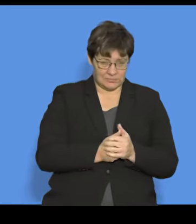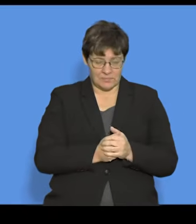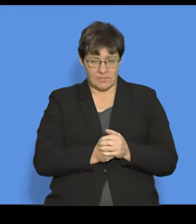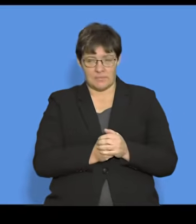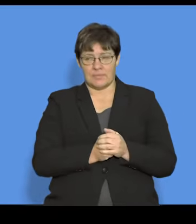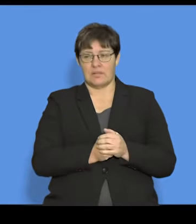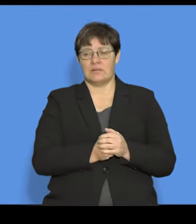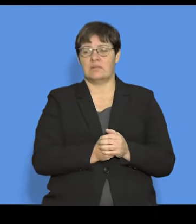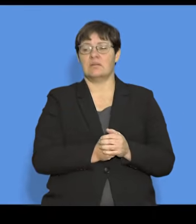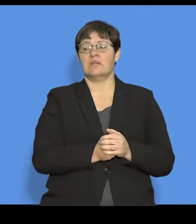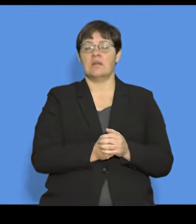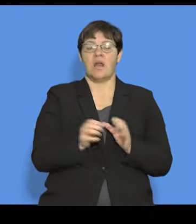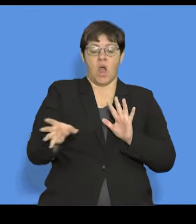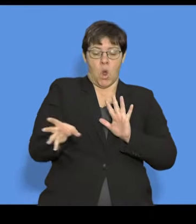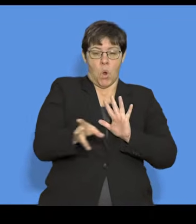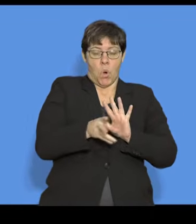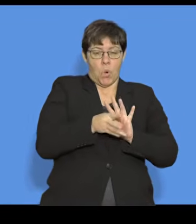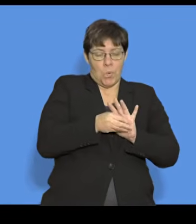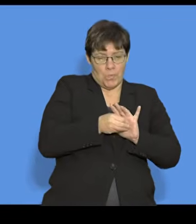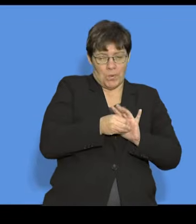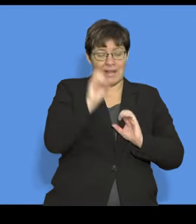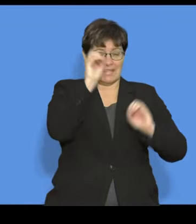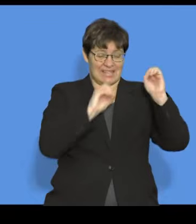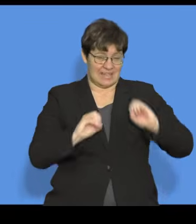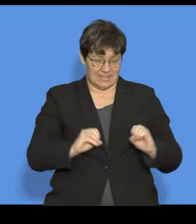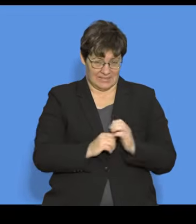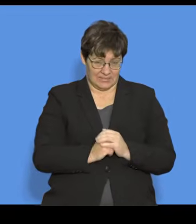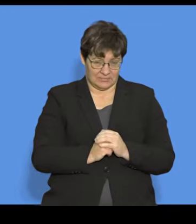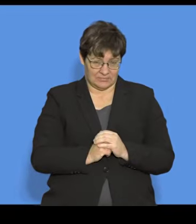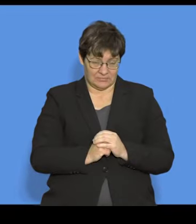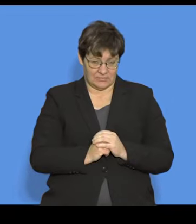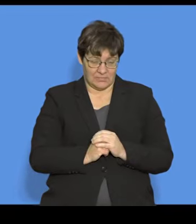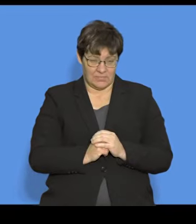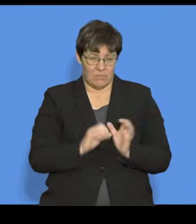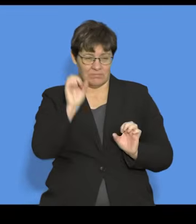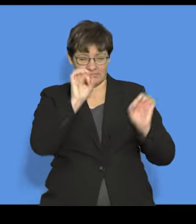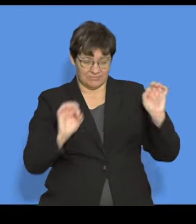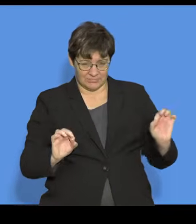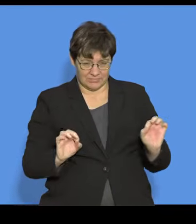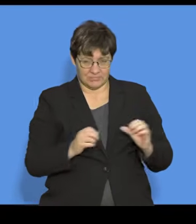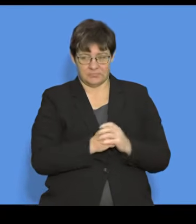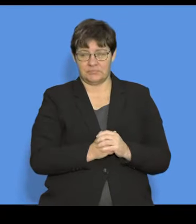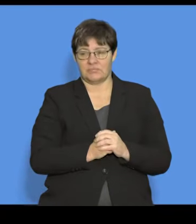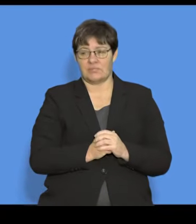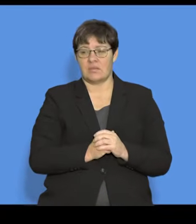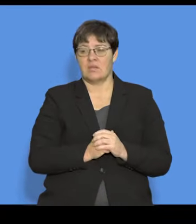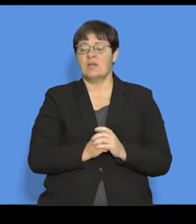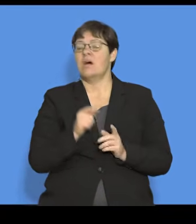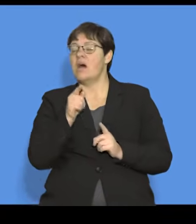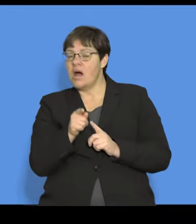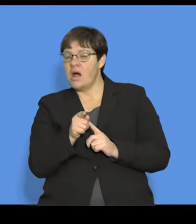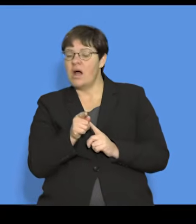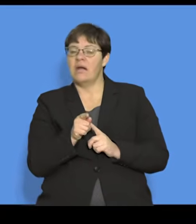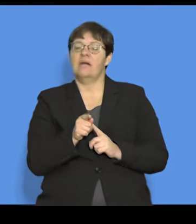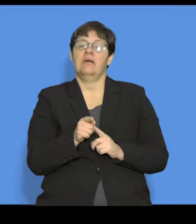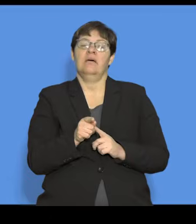chewing. And as I mentioned, we then need to absorb all of those simple monomers or building blocks and take them into our